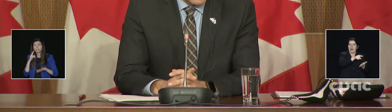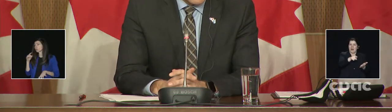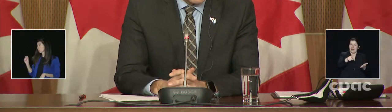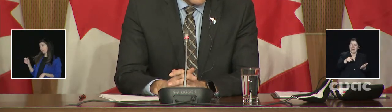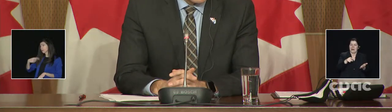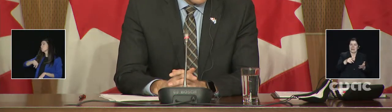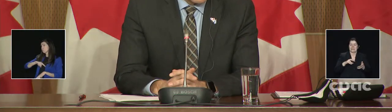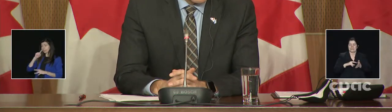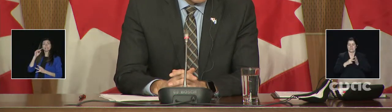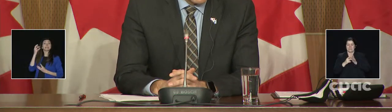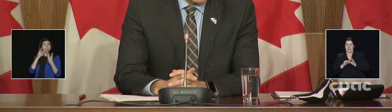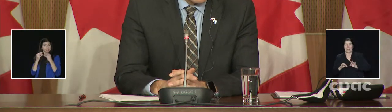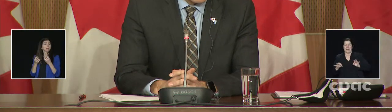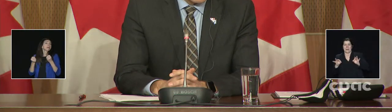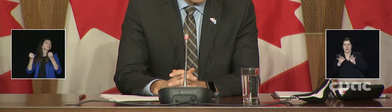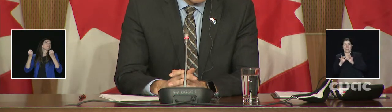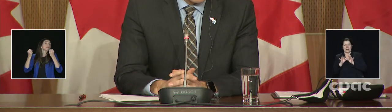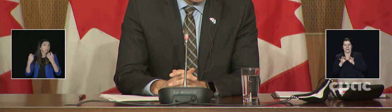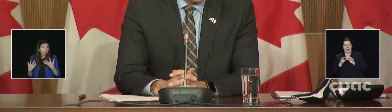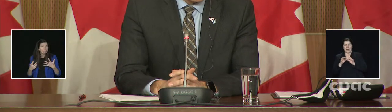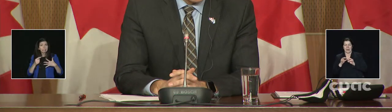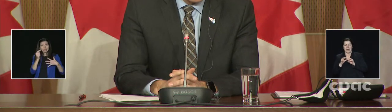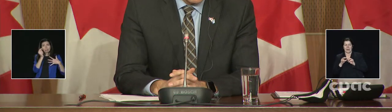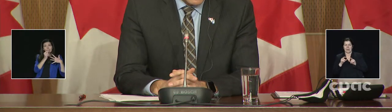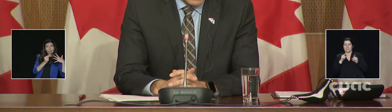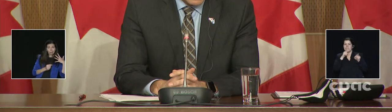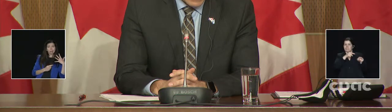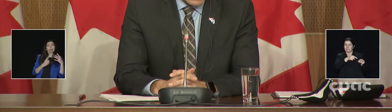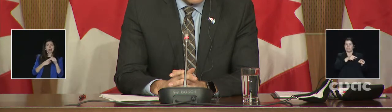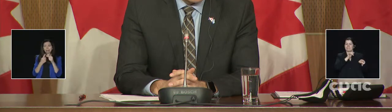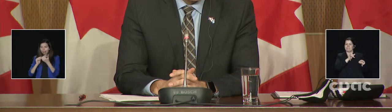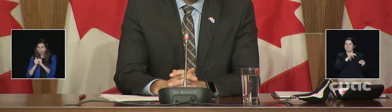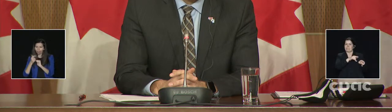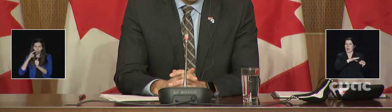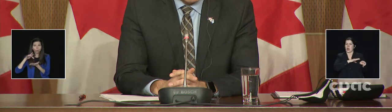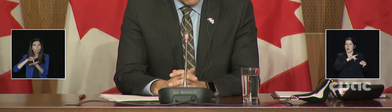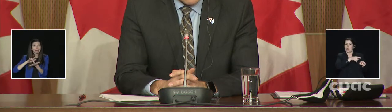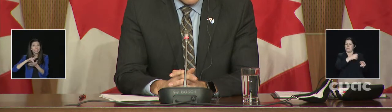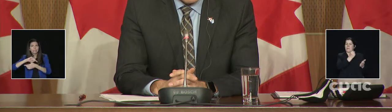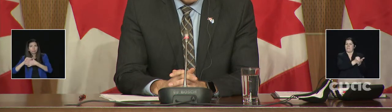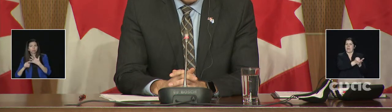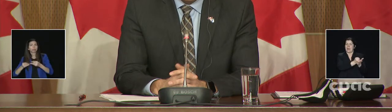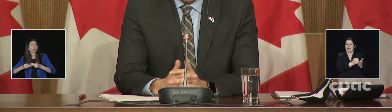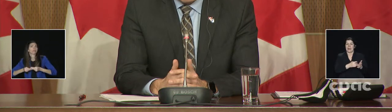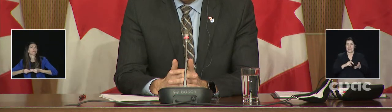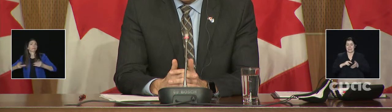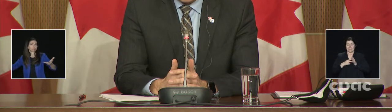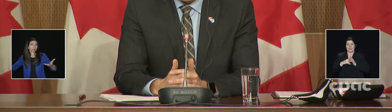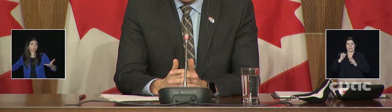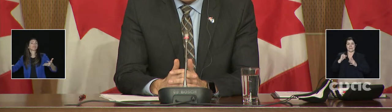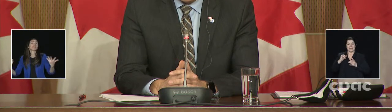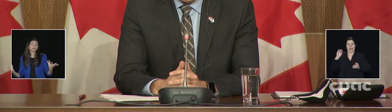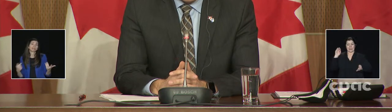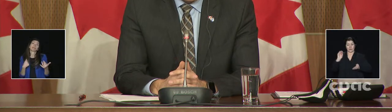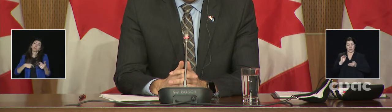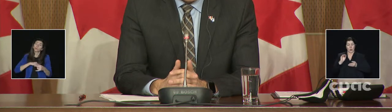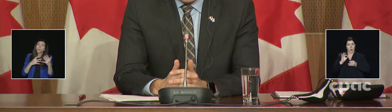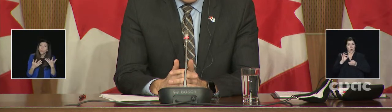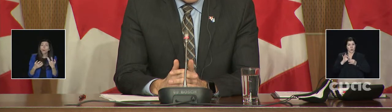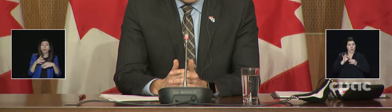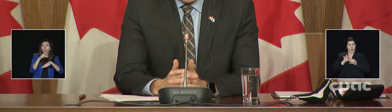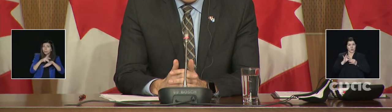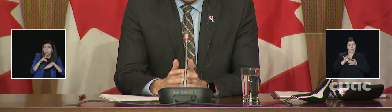the agenda around making medicines less costly, more accessible, and also addressing